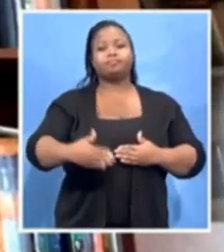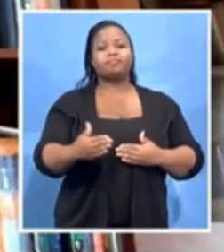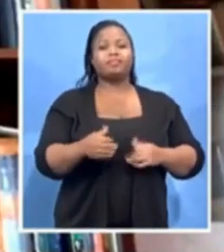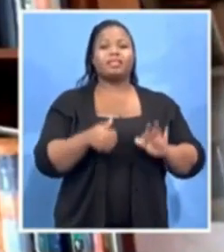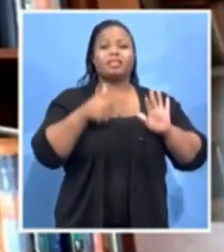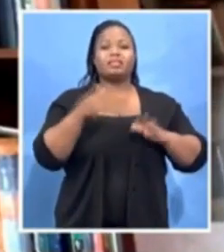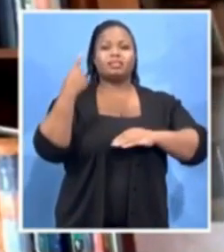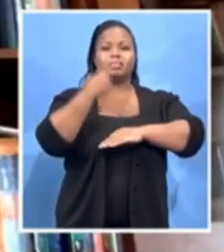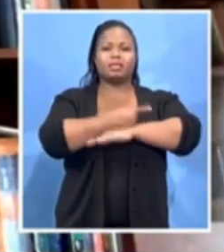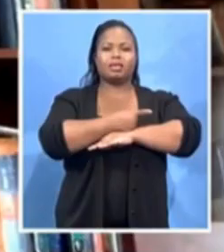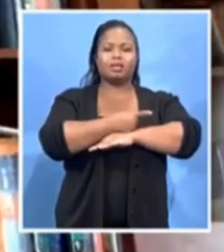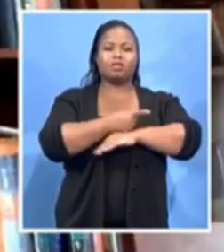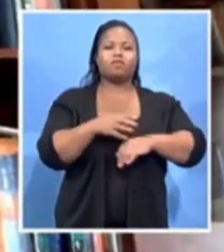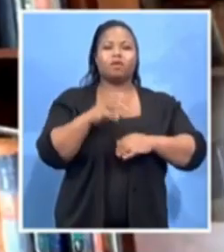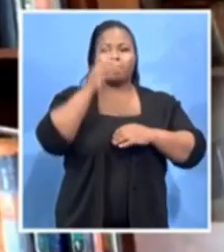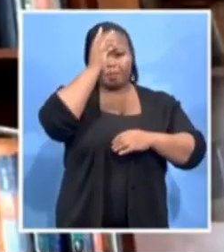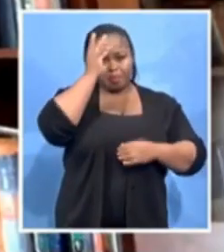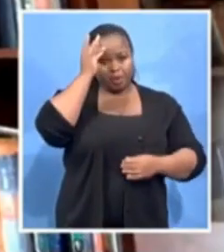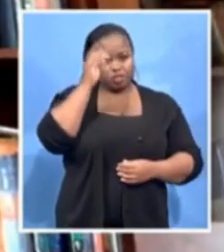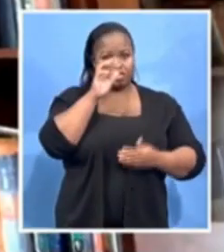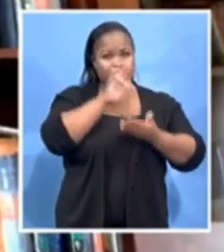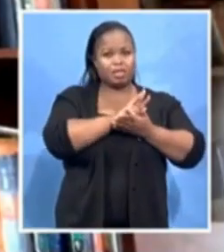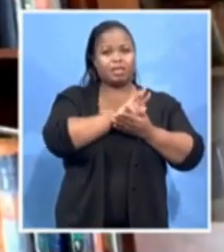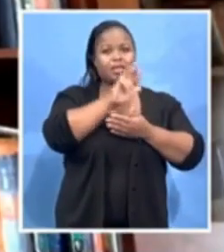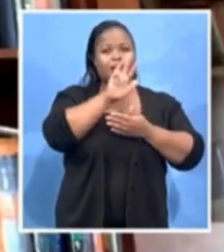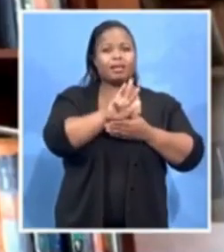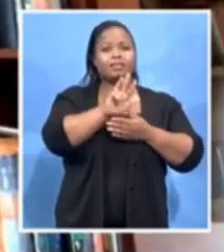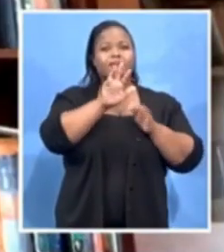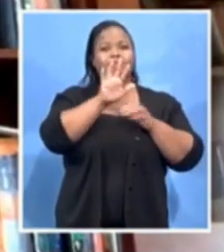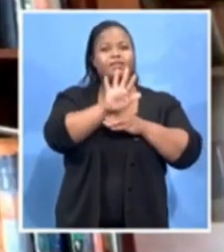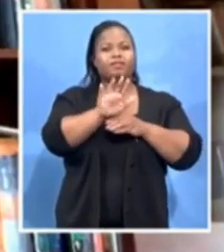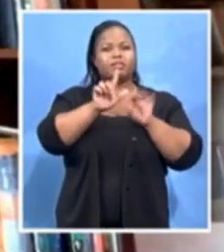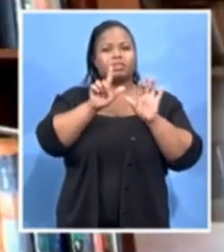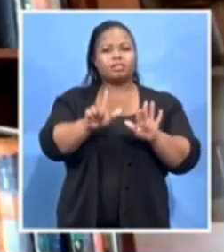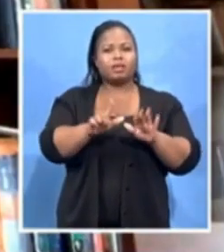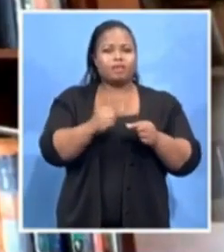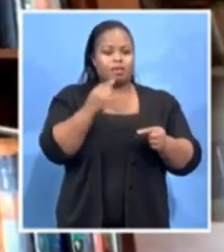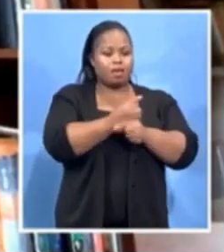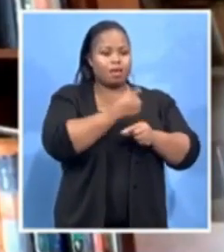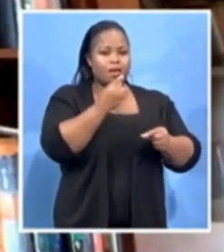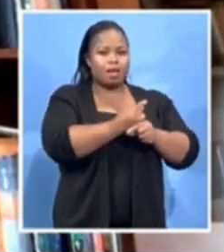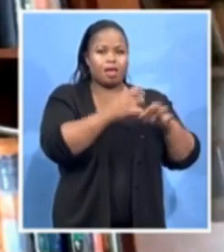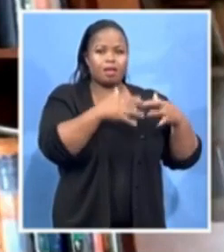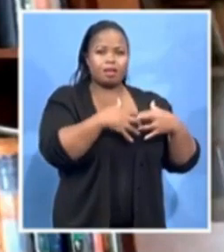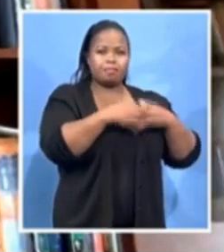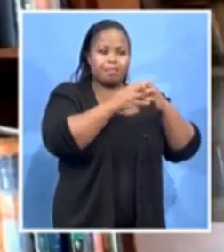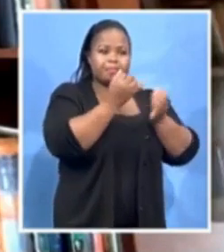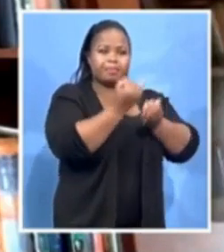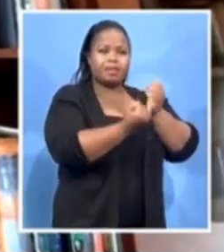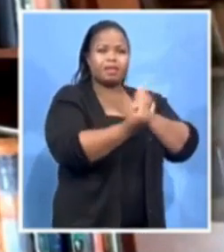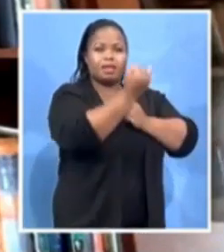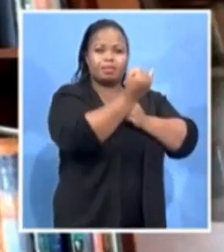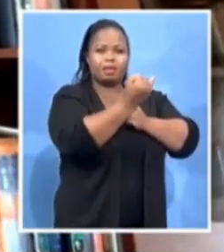1957, when Ghana regained our independence, Kwame Nkrumah was very clear. And I think